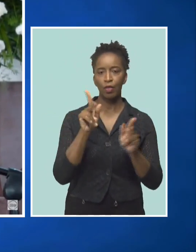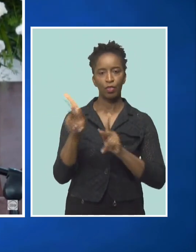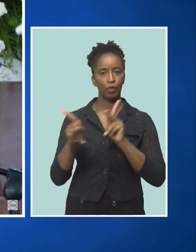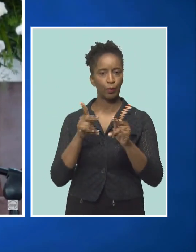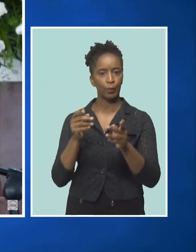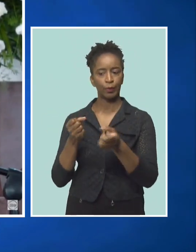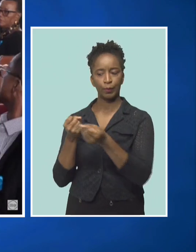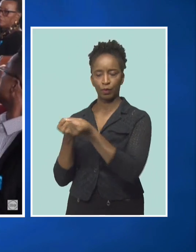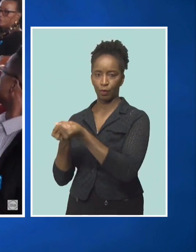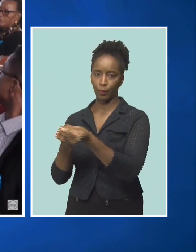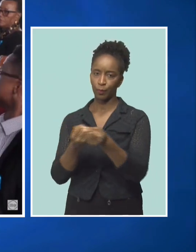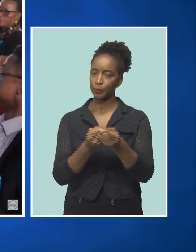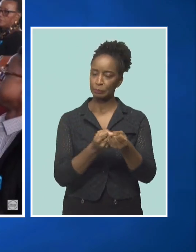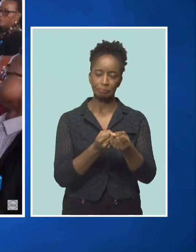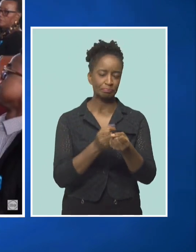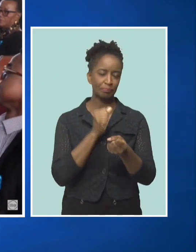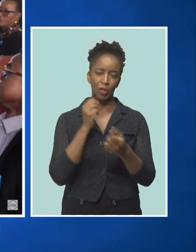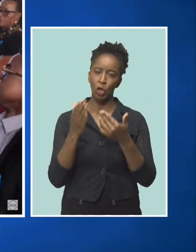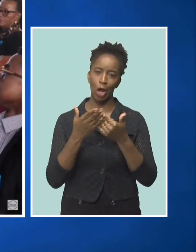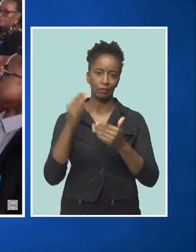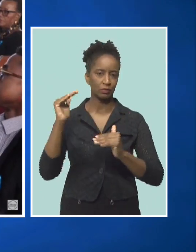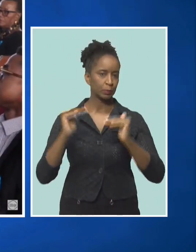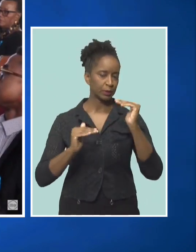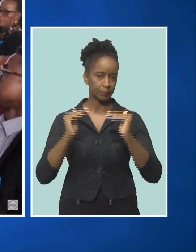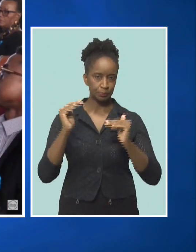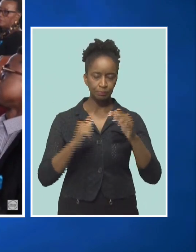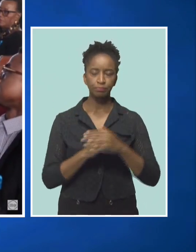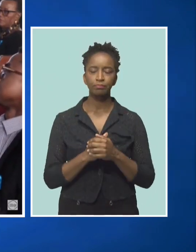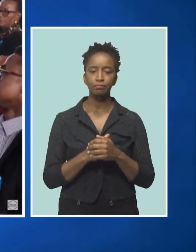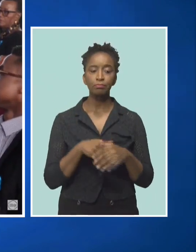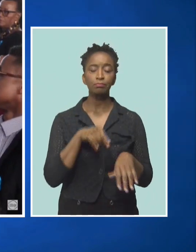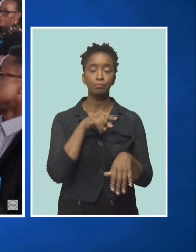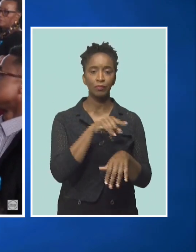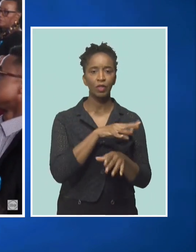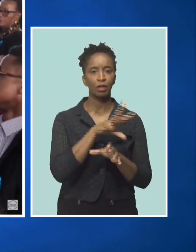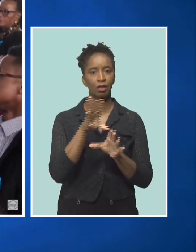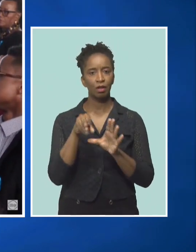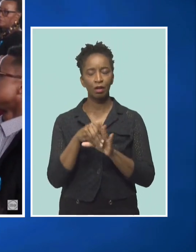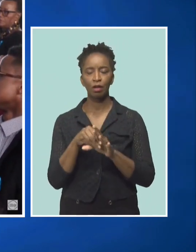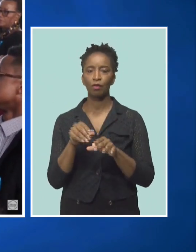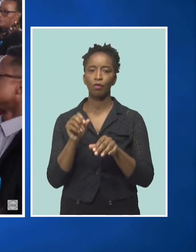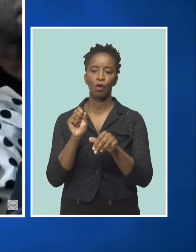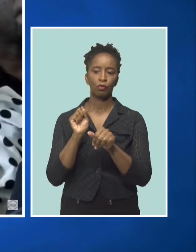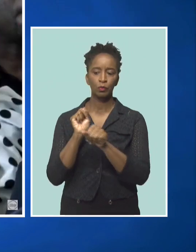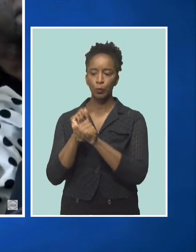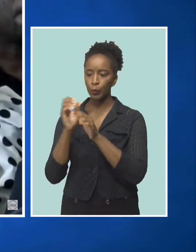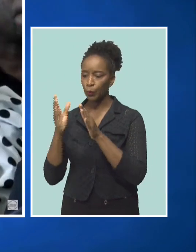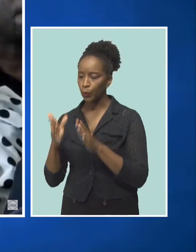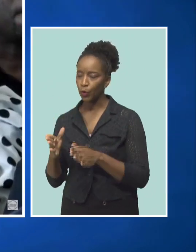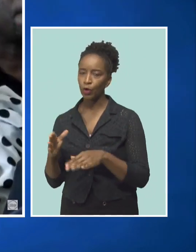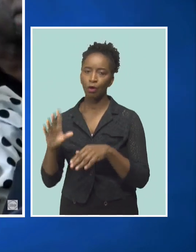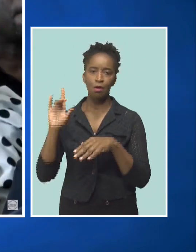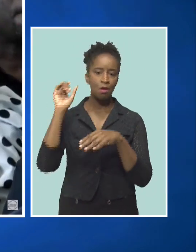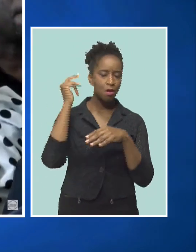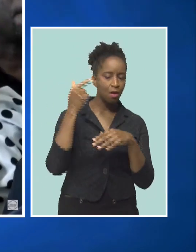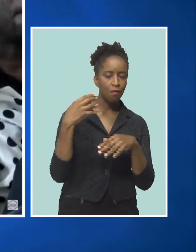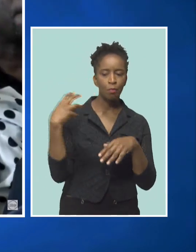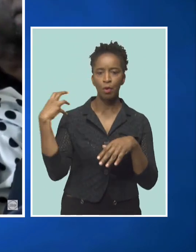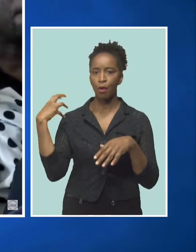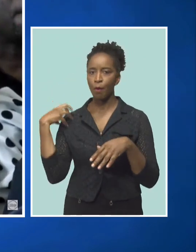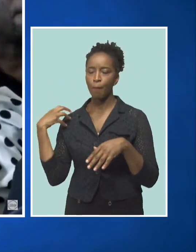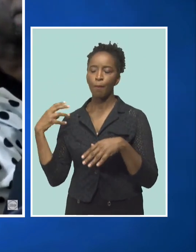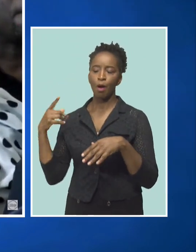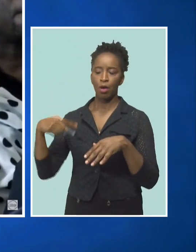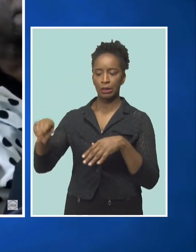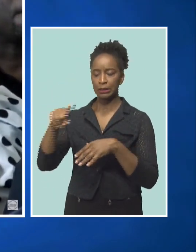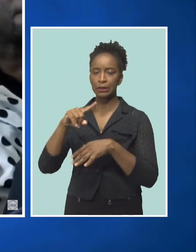do. Mr. Walters had a long career in industrial relations and human resources. At one point, he served as a senator and minister of